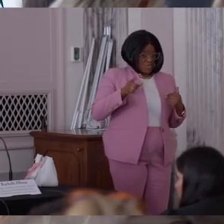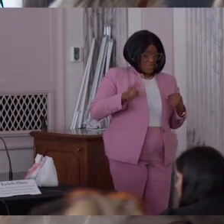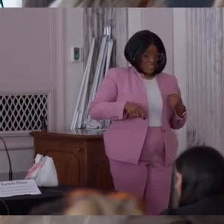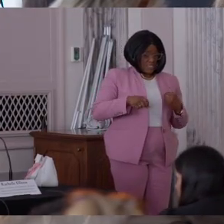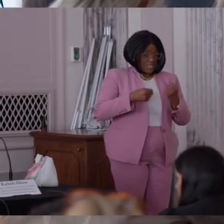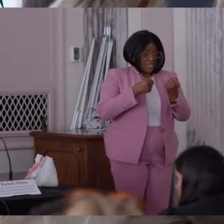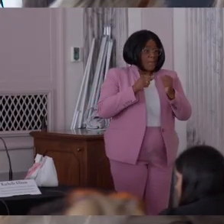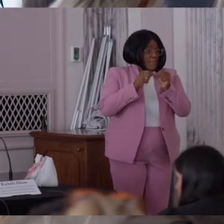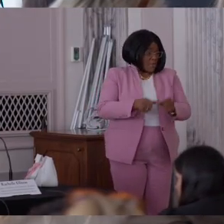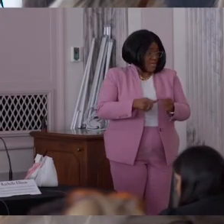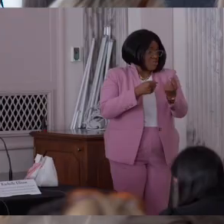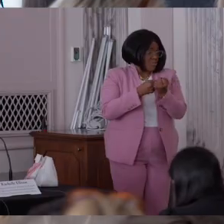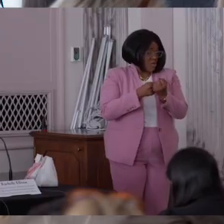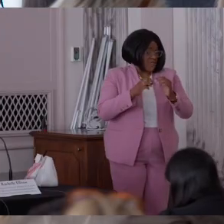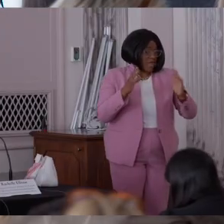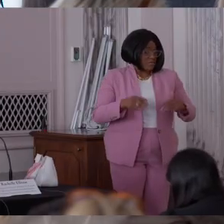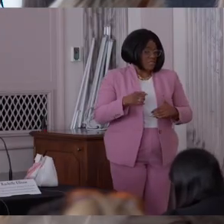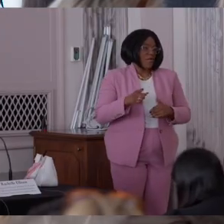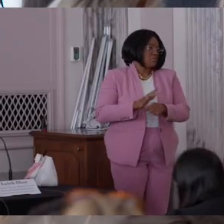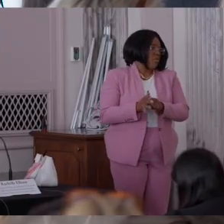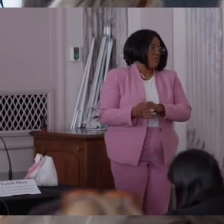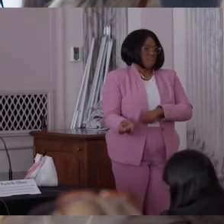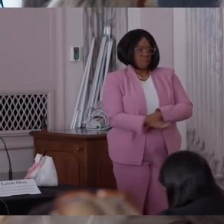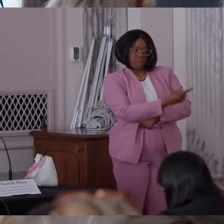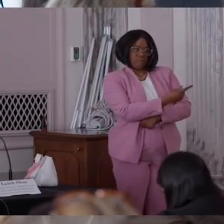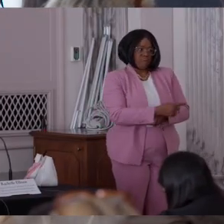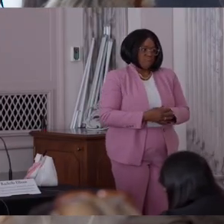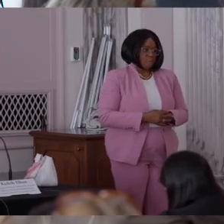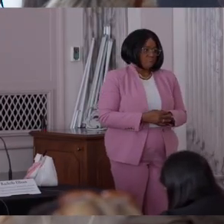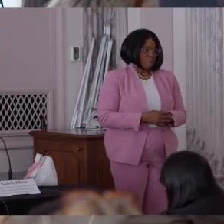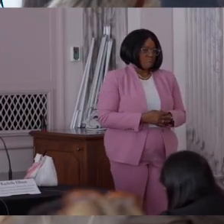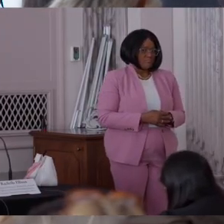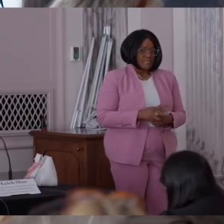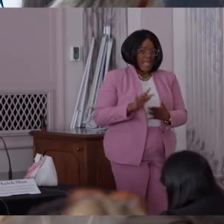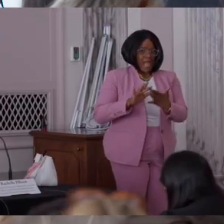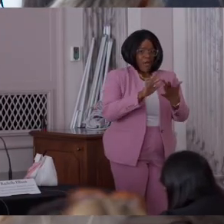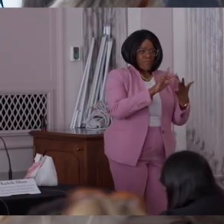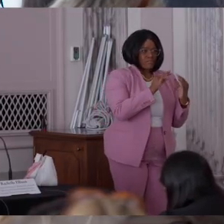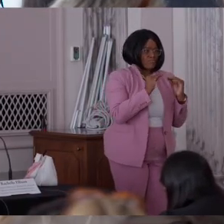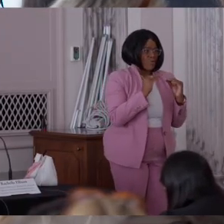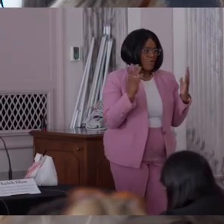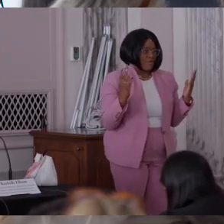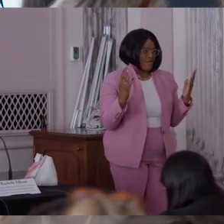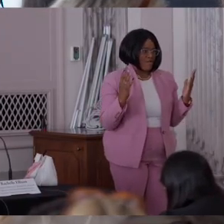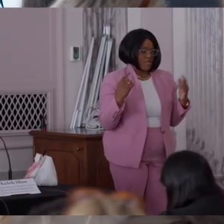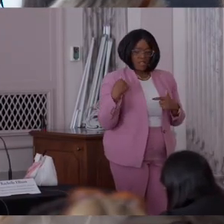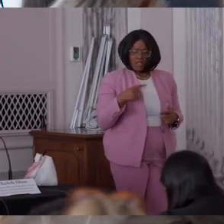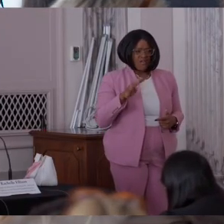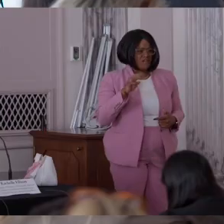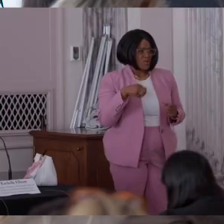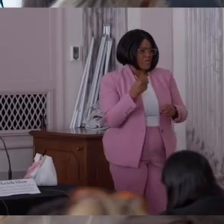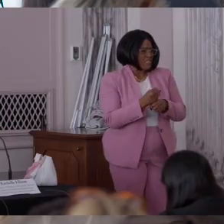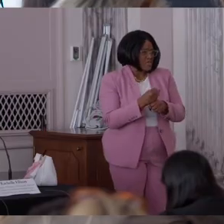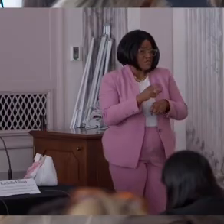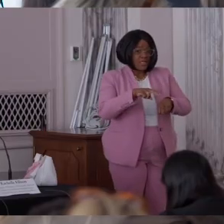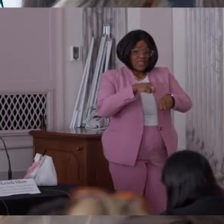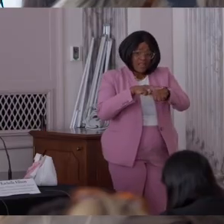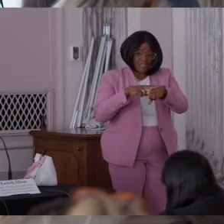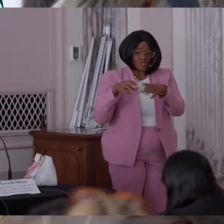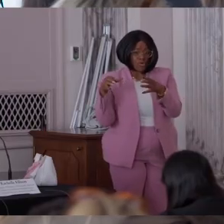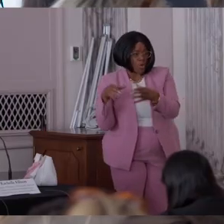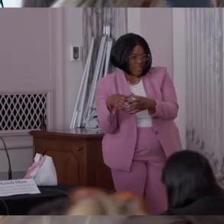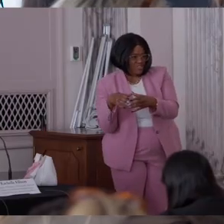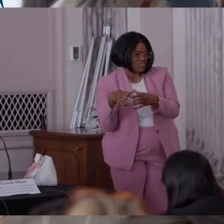supportive housing. We had more money for outreach. The issue is for 40 years, the National